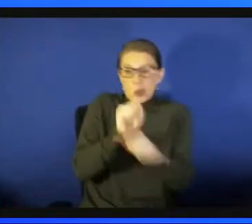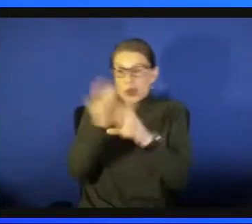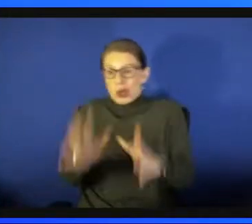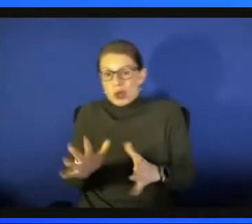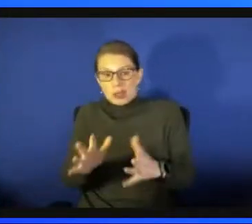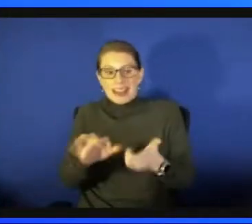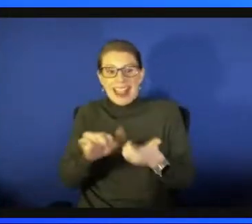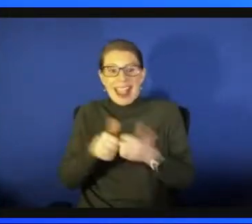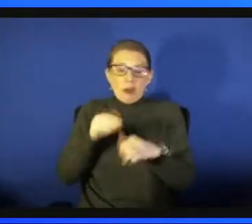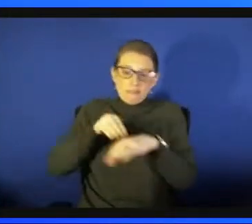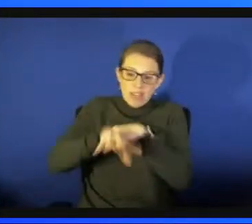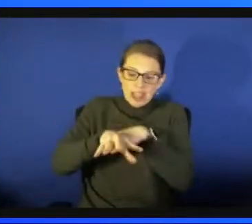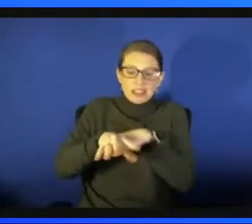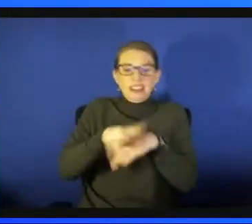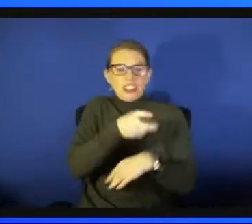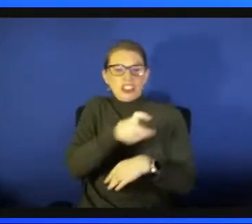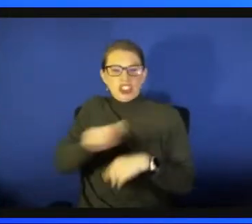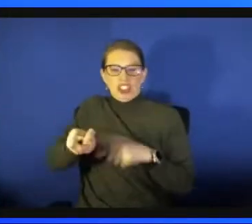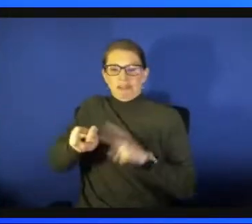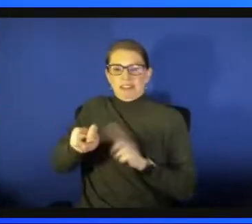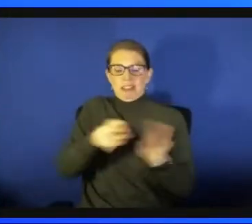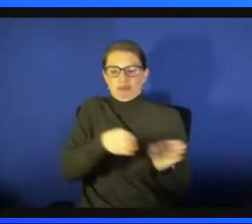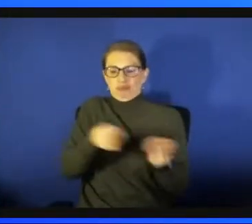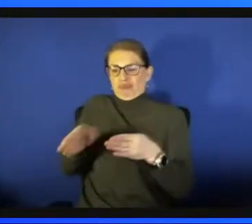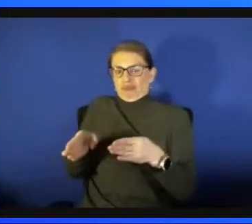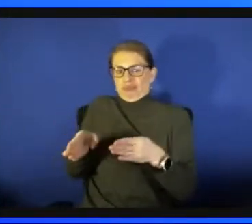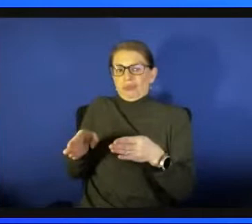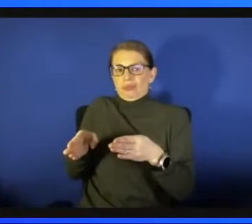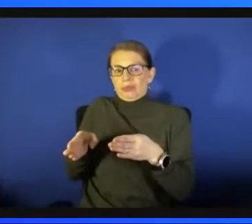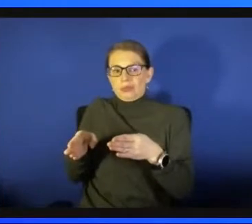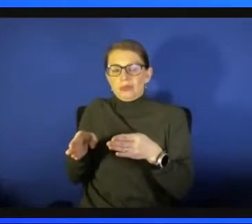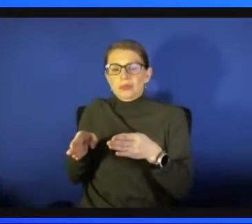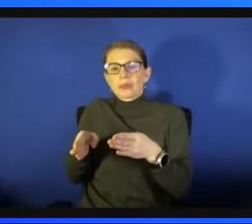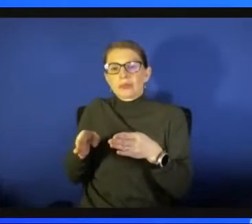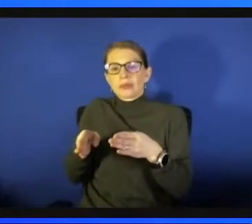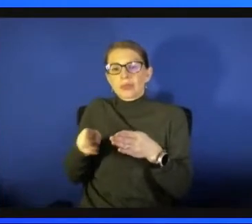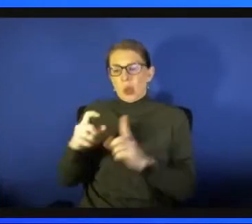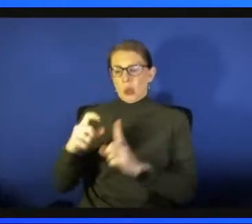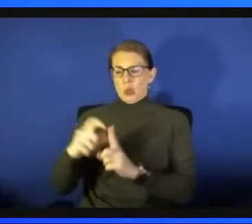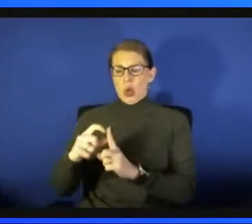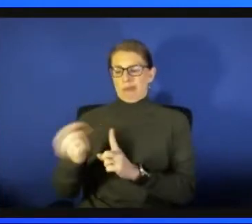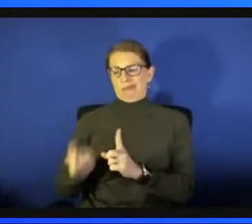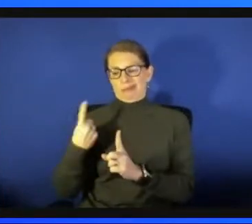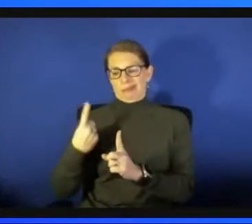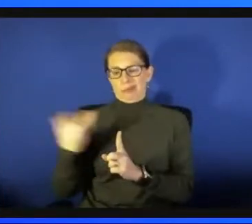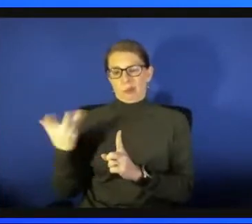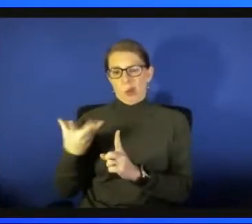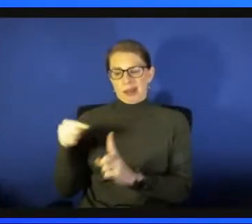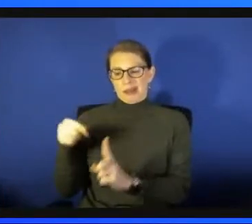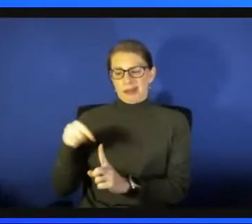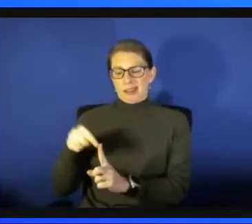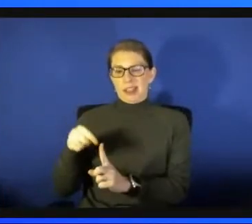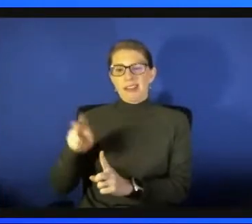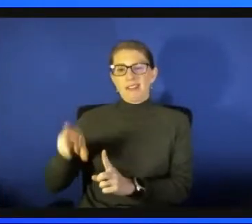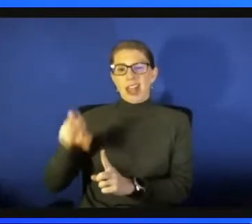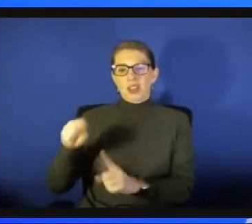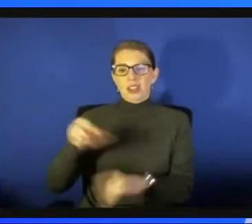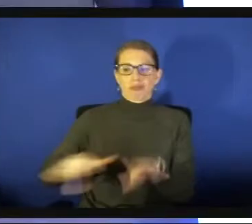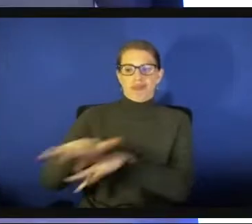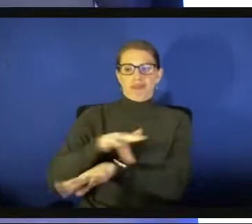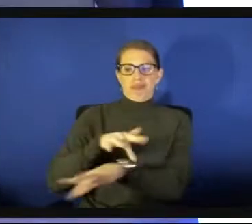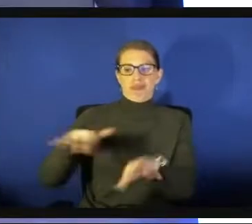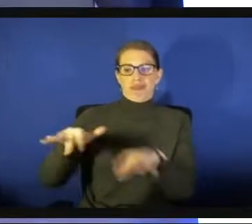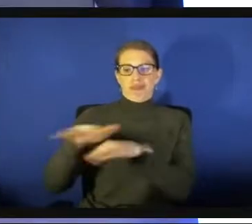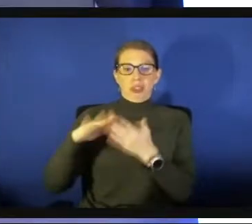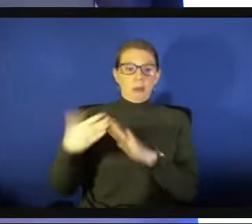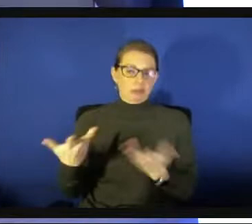a shift. It's basically just more of a word to understand that this virus is circulating in our community. We